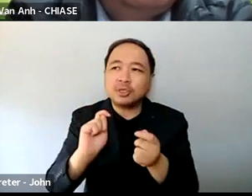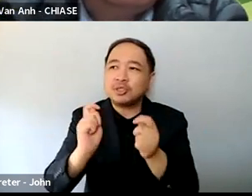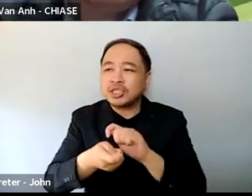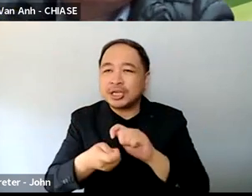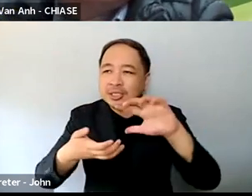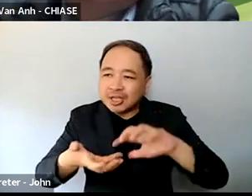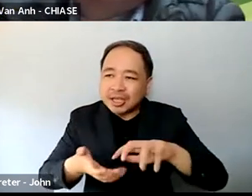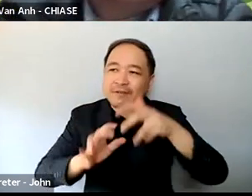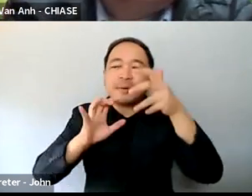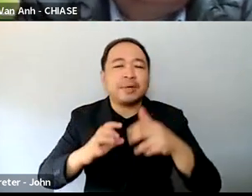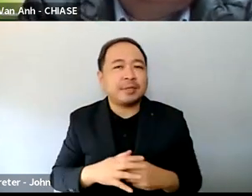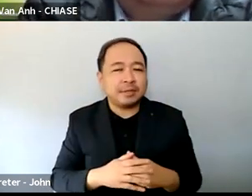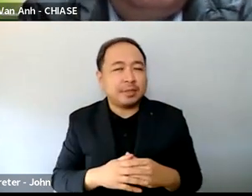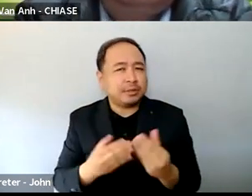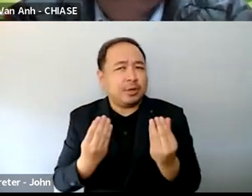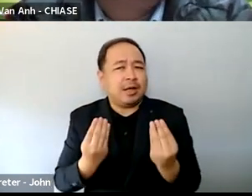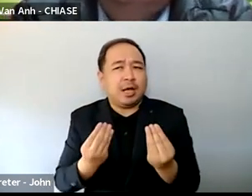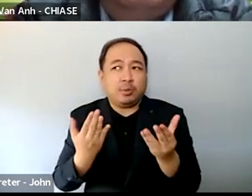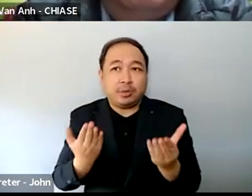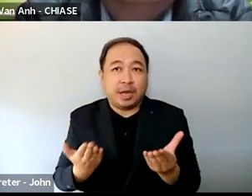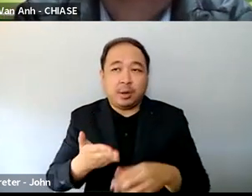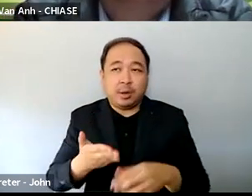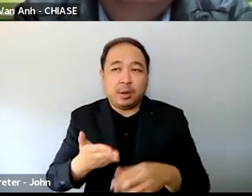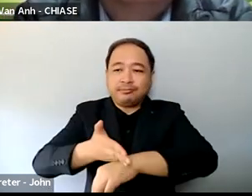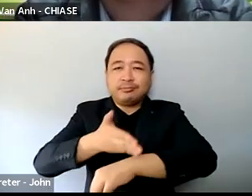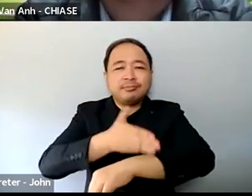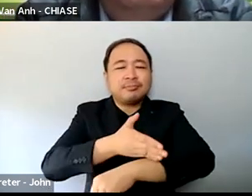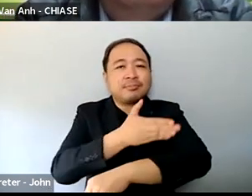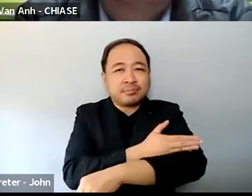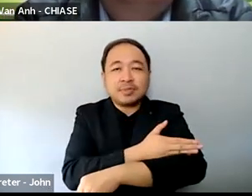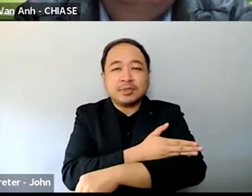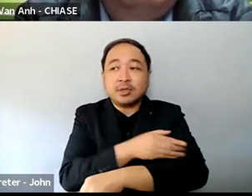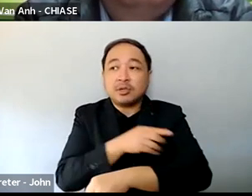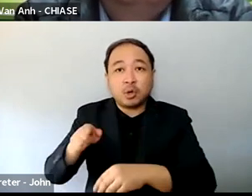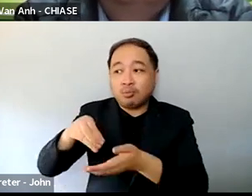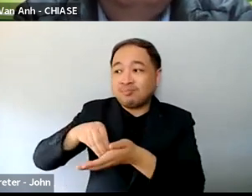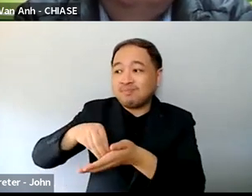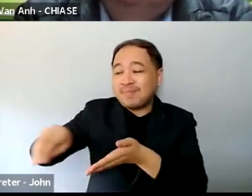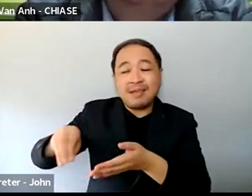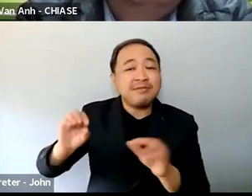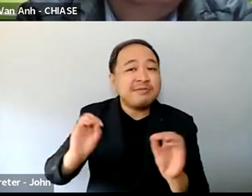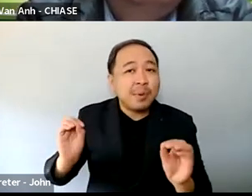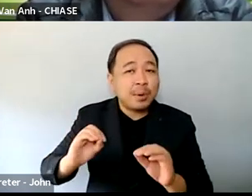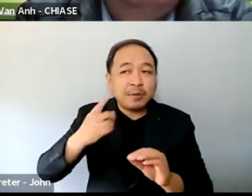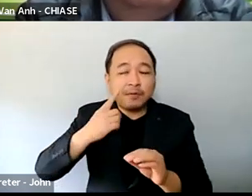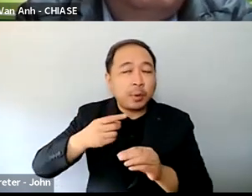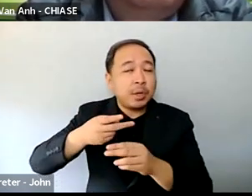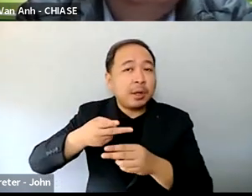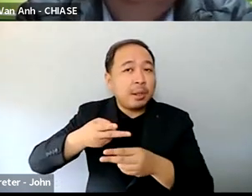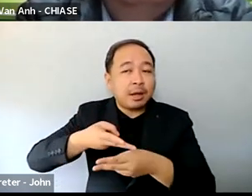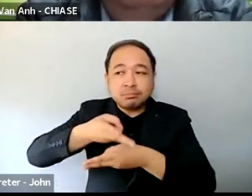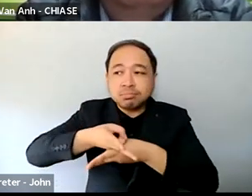is the intensification of the unpaid care and the domestic work impacting the resilience,